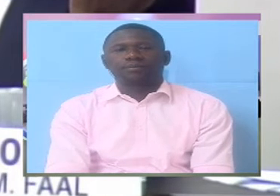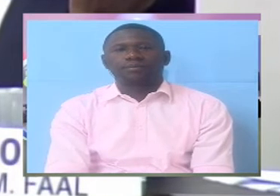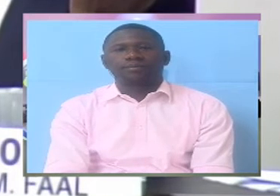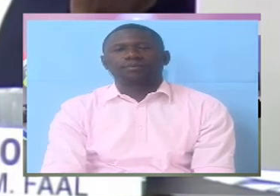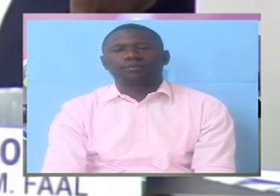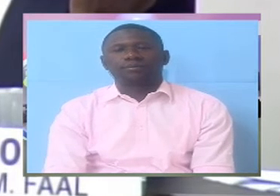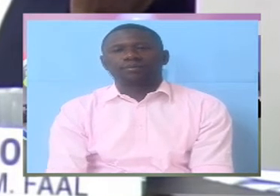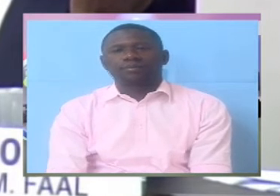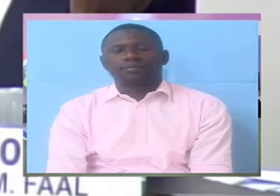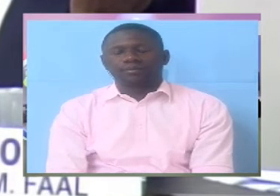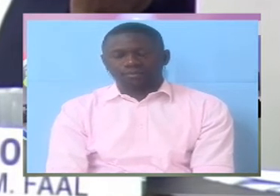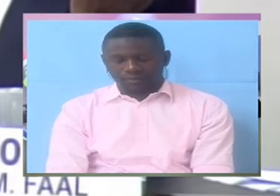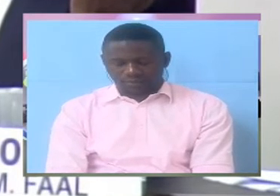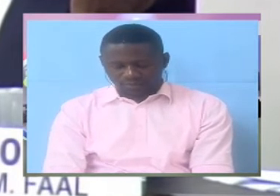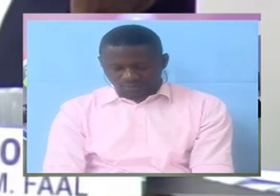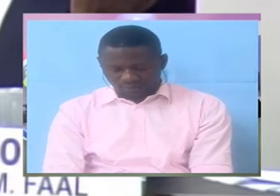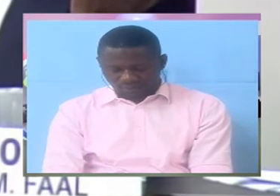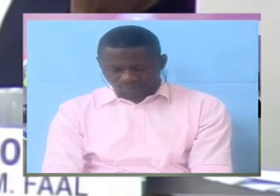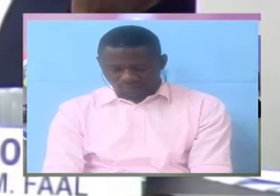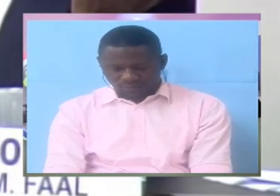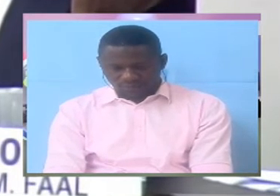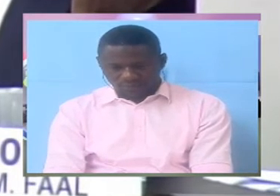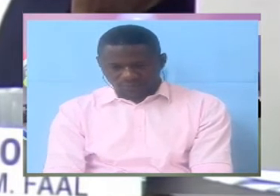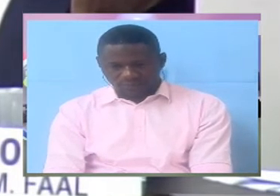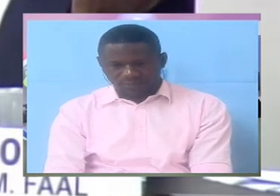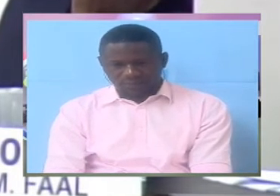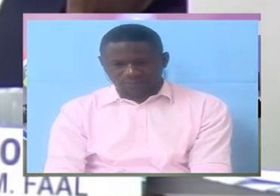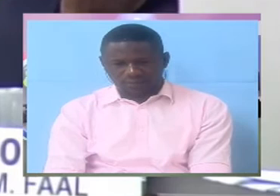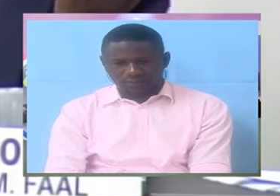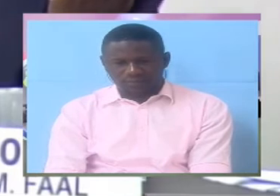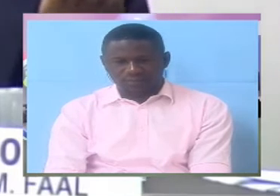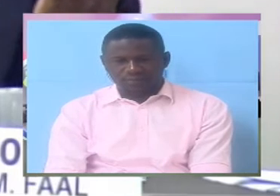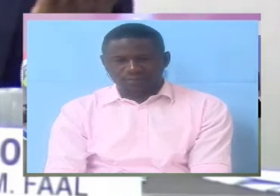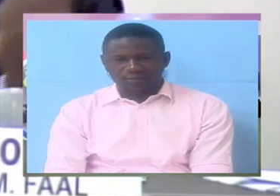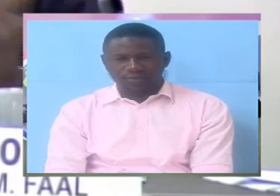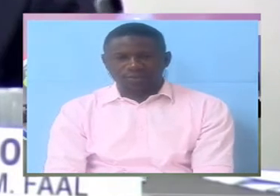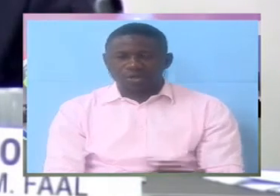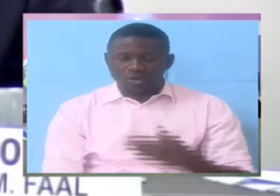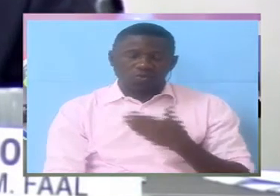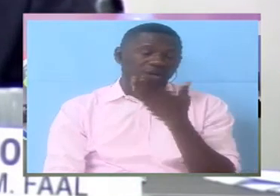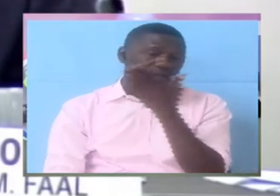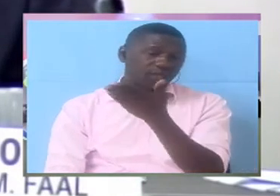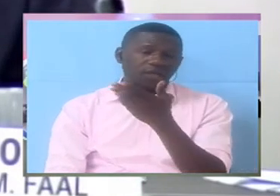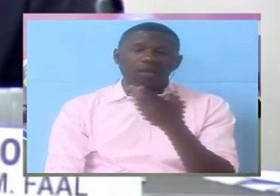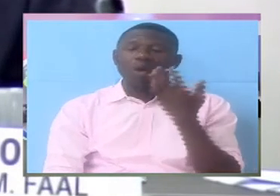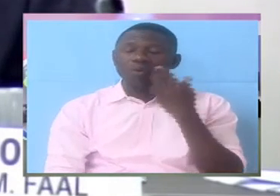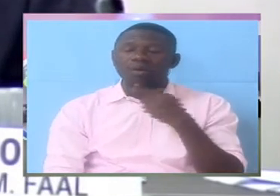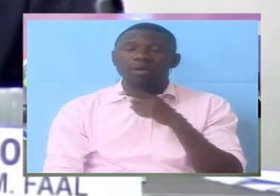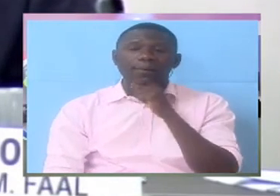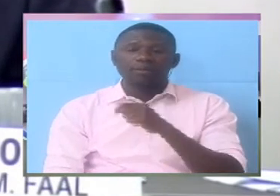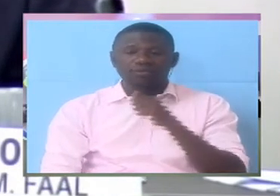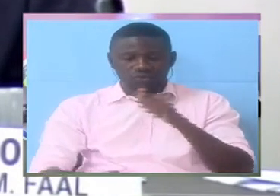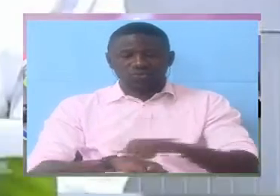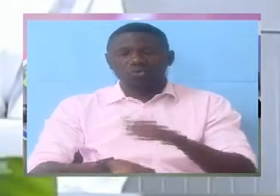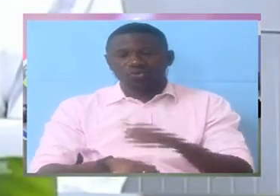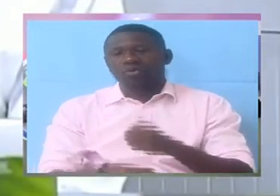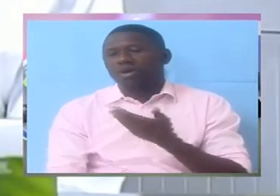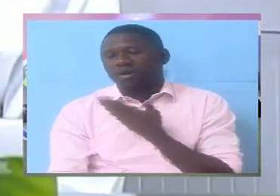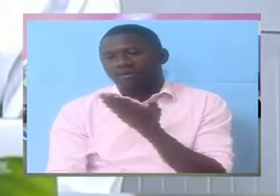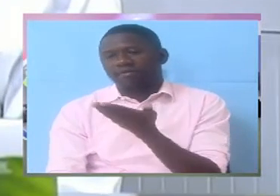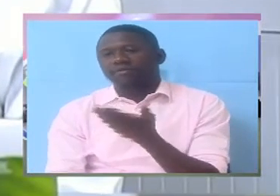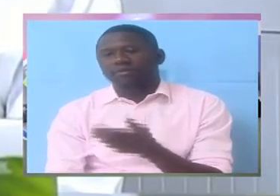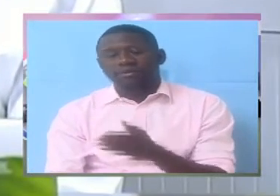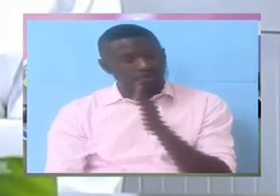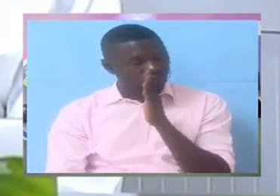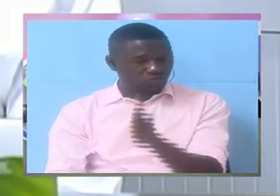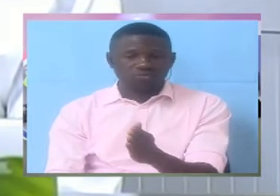la je wala sa bi lafta kel ko ñin ta ka falin ko tek jabiro ñi. You were present when he was tortured. Ibam ima bi dala wato me ne ba tajire ya.